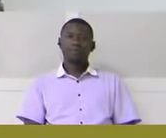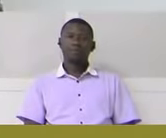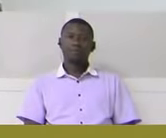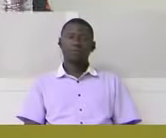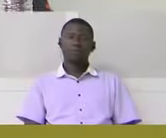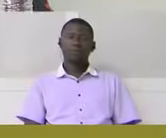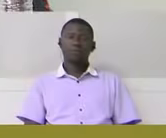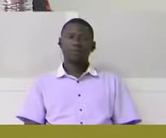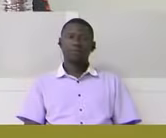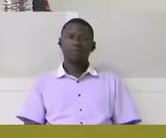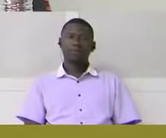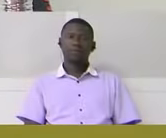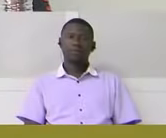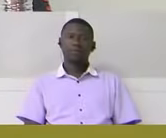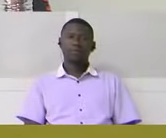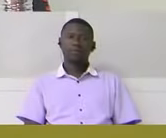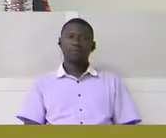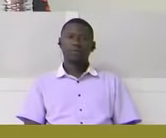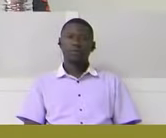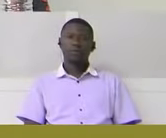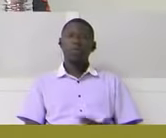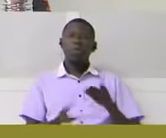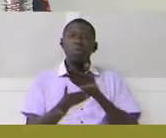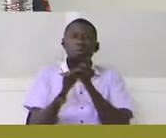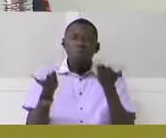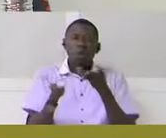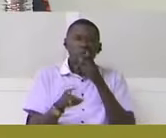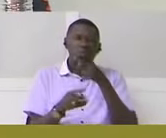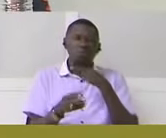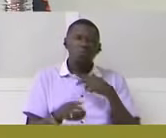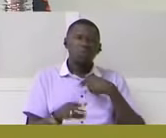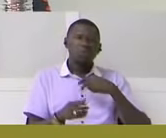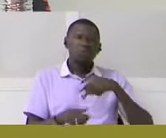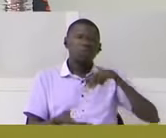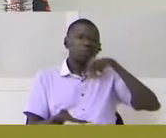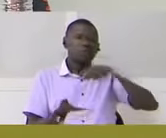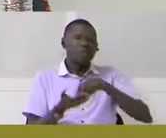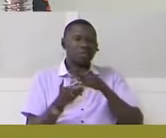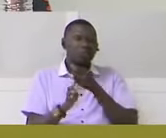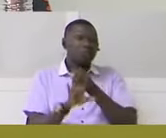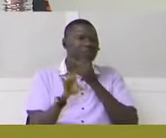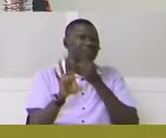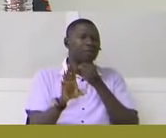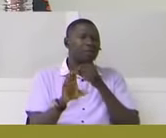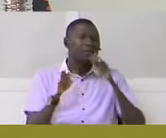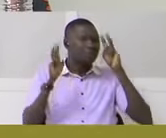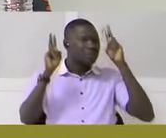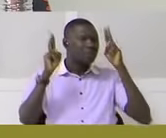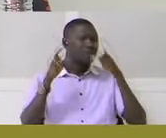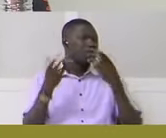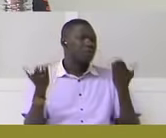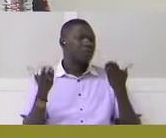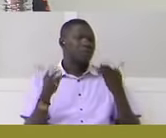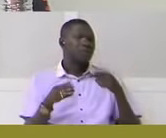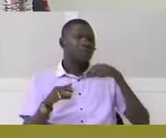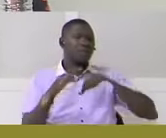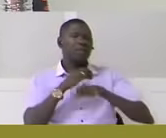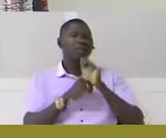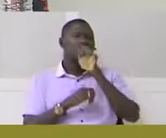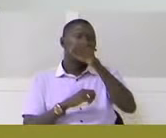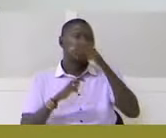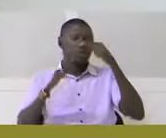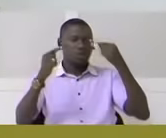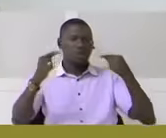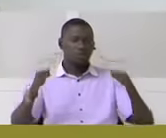Why perhaps you take the stance that you do. Muna nga yenyi lodula ta ite yenyi lodula me yitanditeng. In your testimony